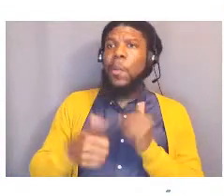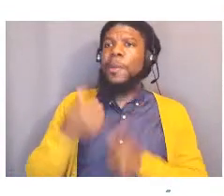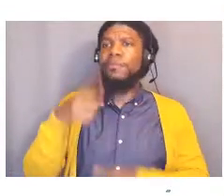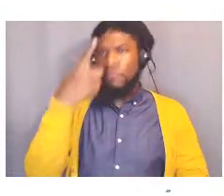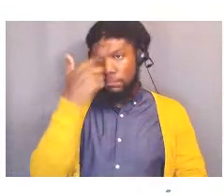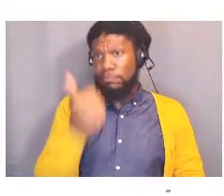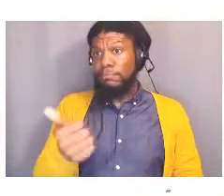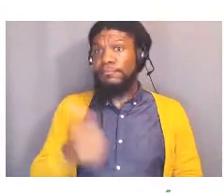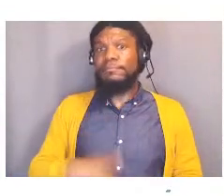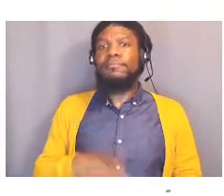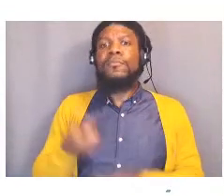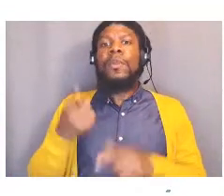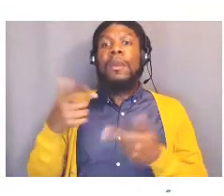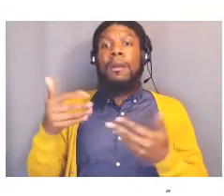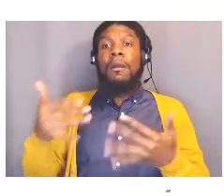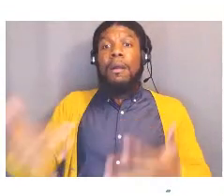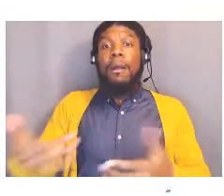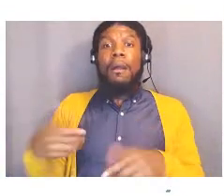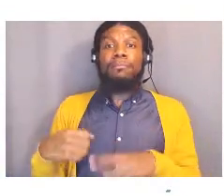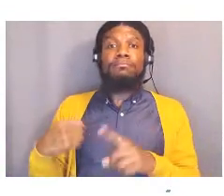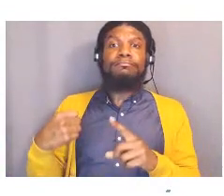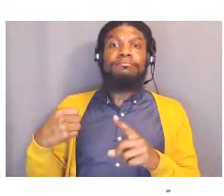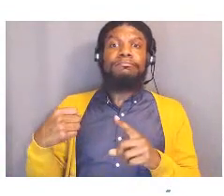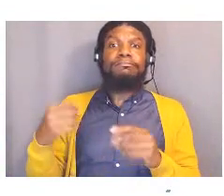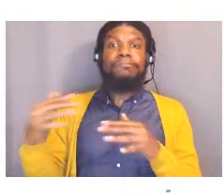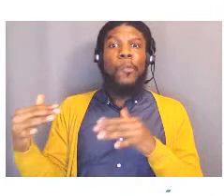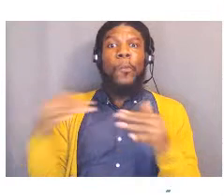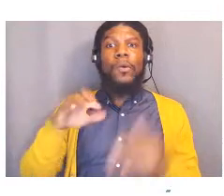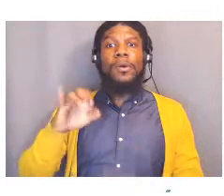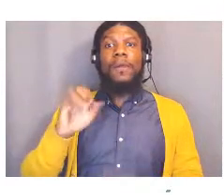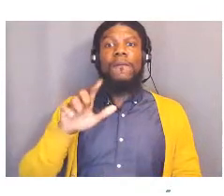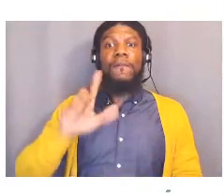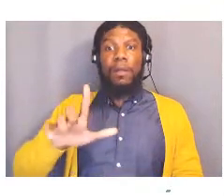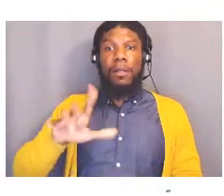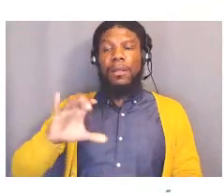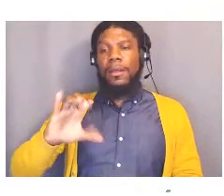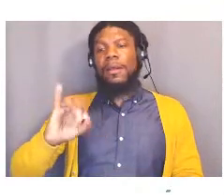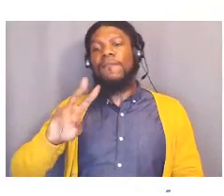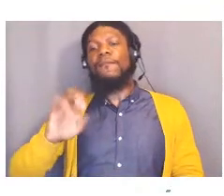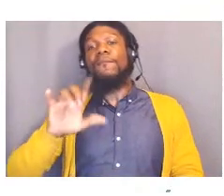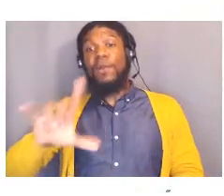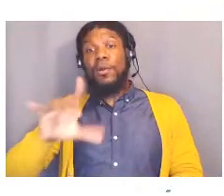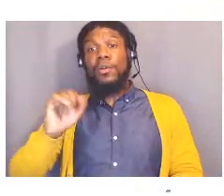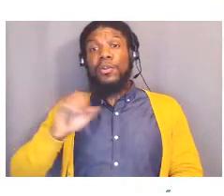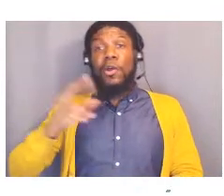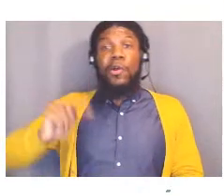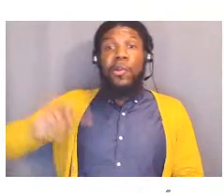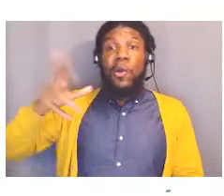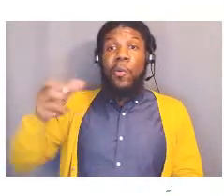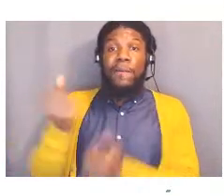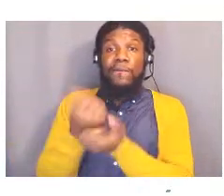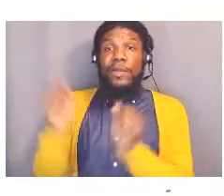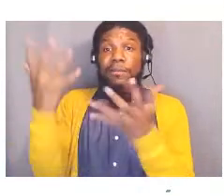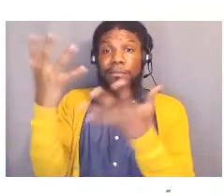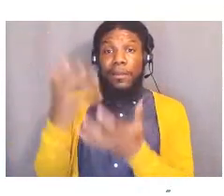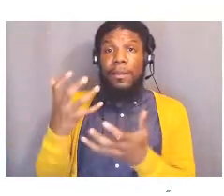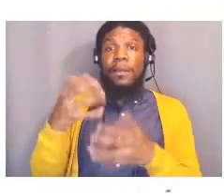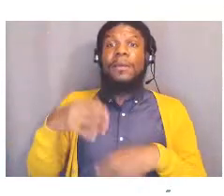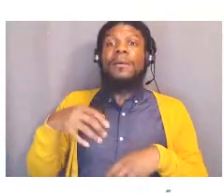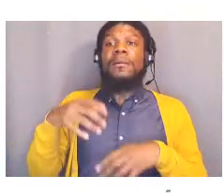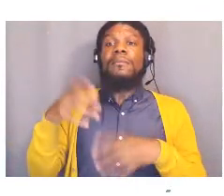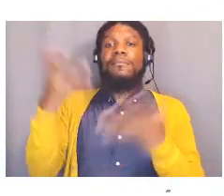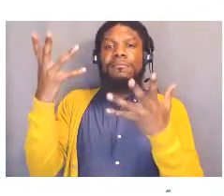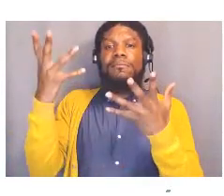the states from up north wanted to free them slaves, and the states from the south wanted to keep them darkies. Well,